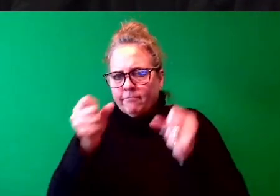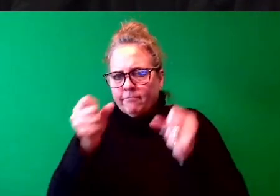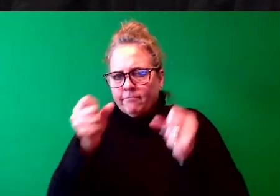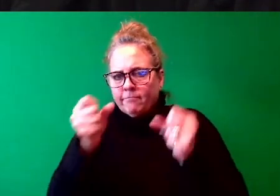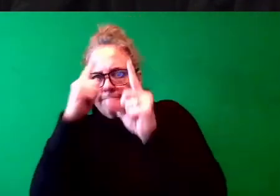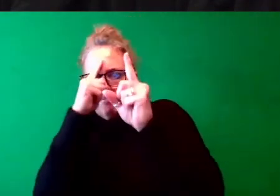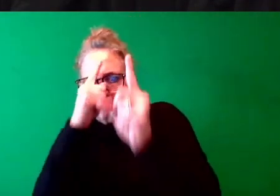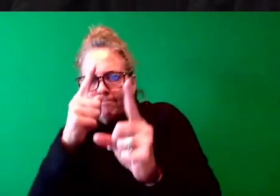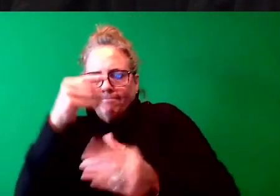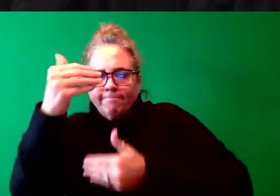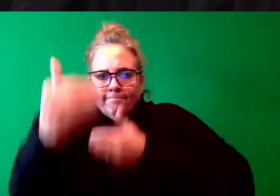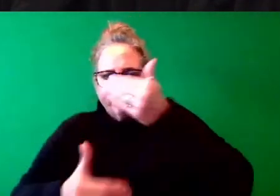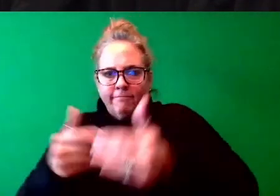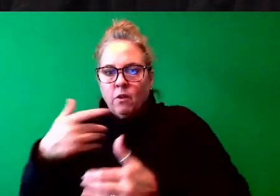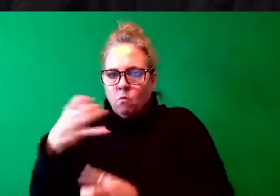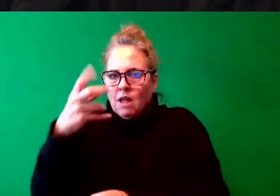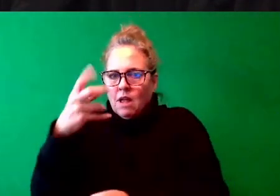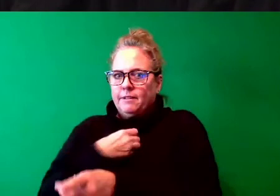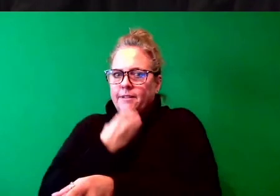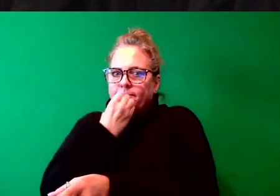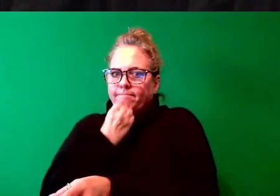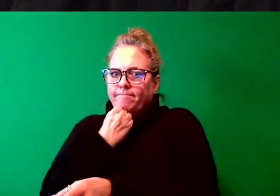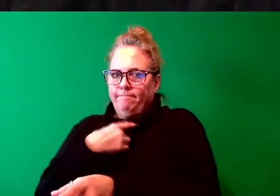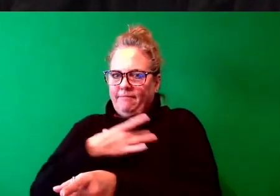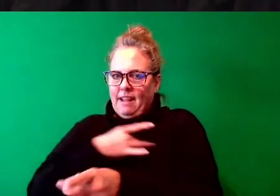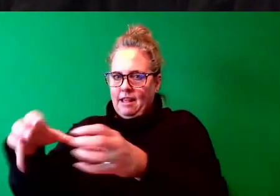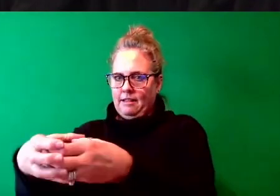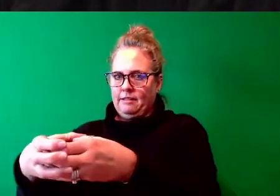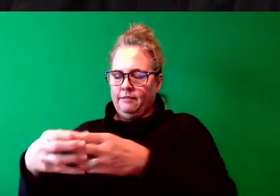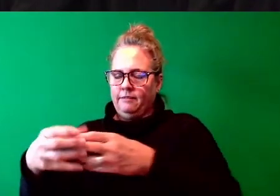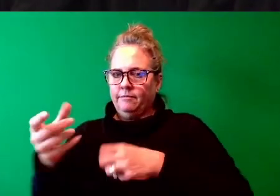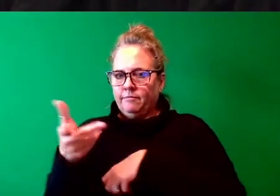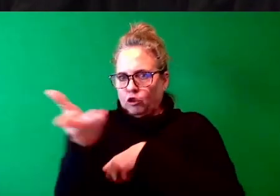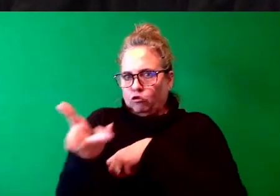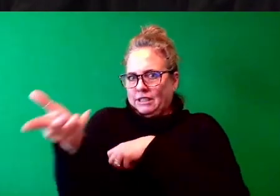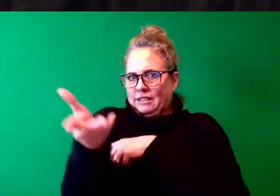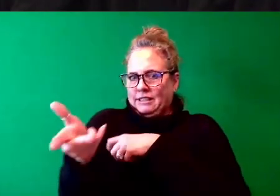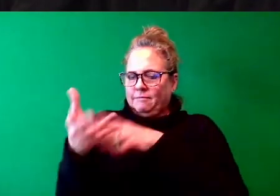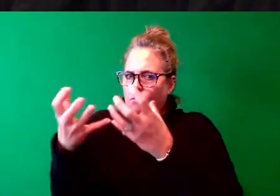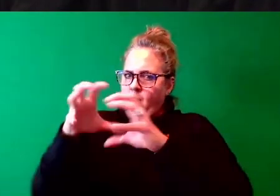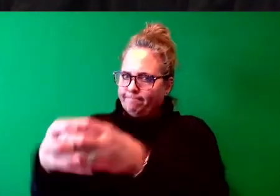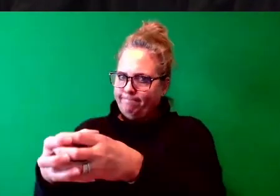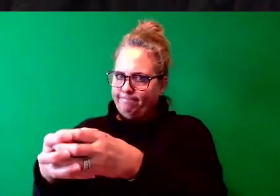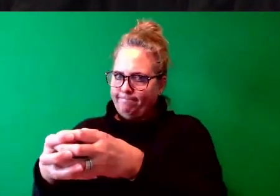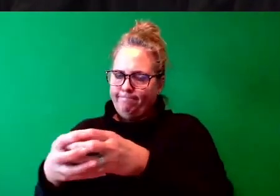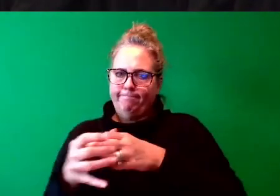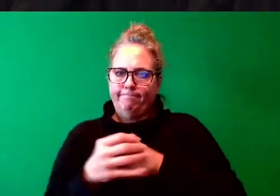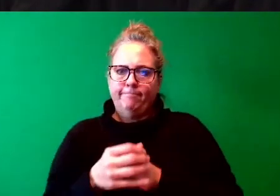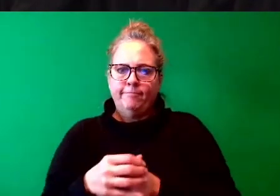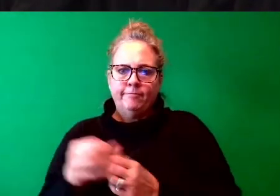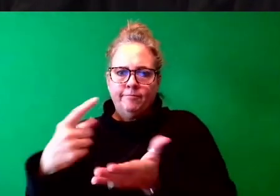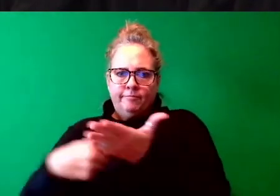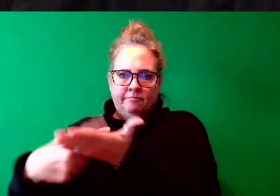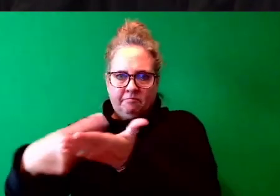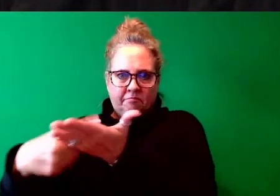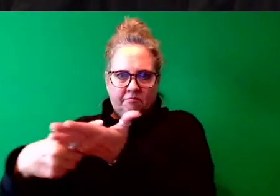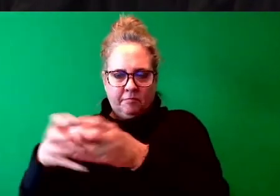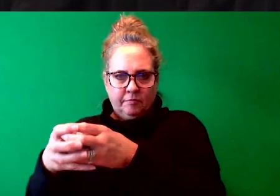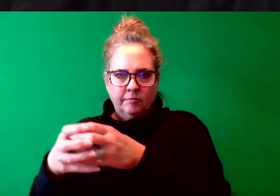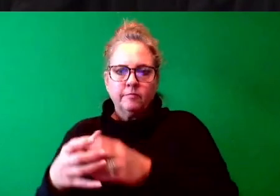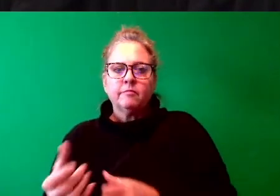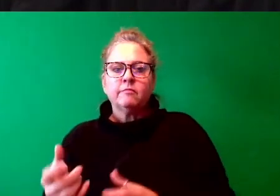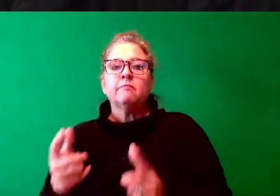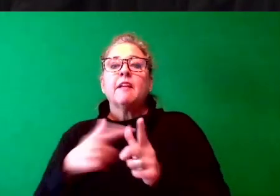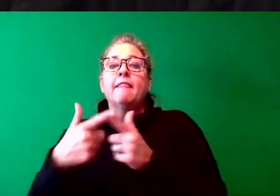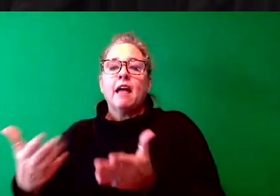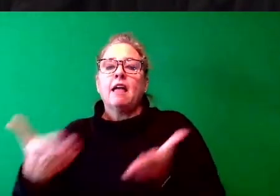Kari, Ted, and myself, and perhaps then bring it back to the board with some other ideas. Zed?